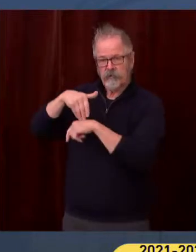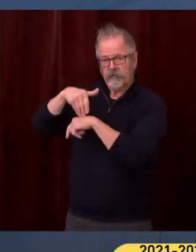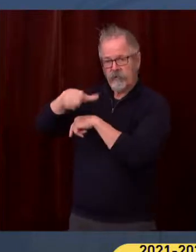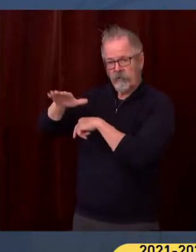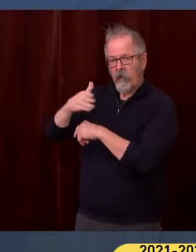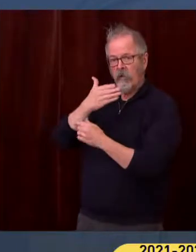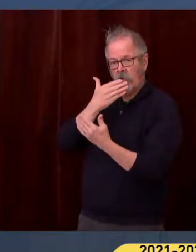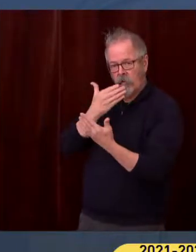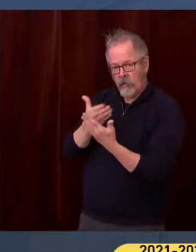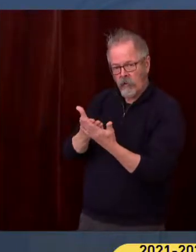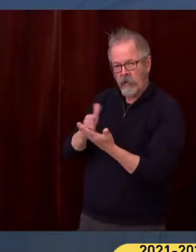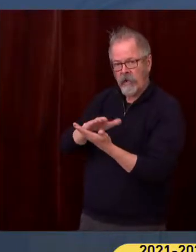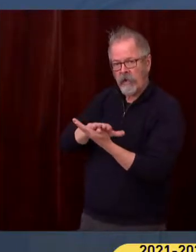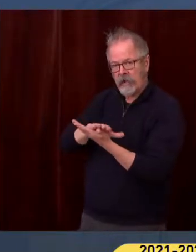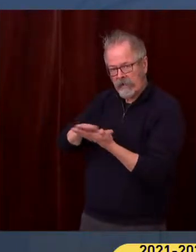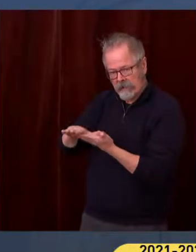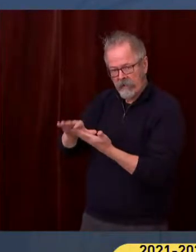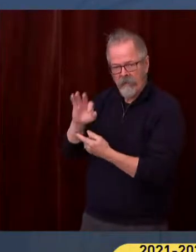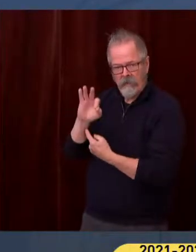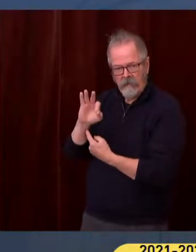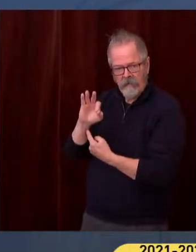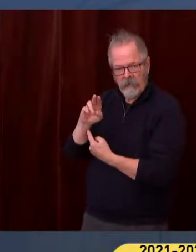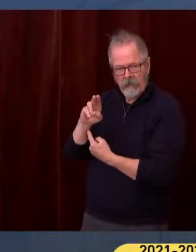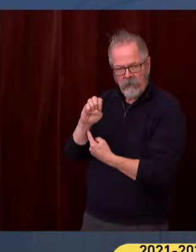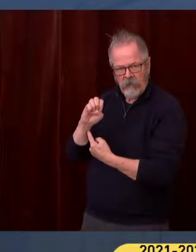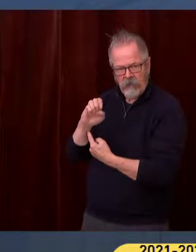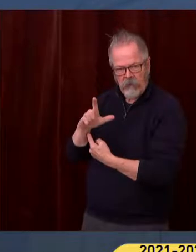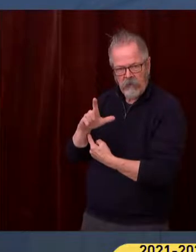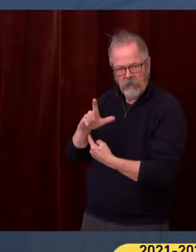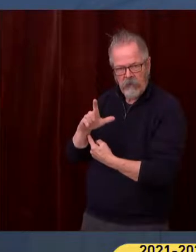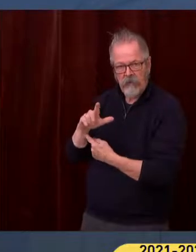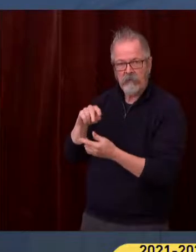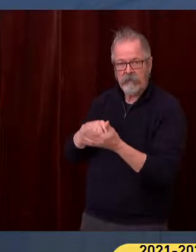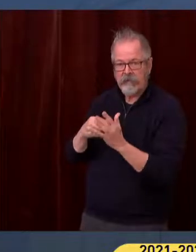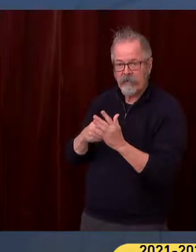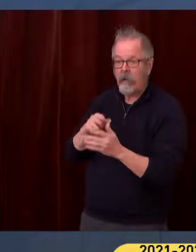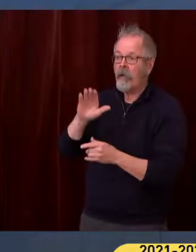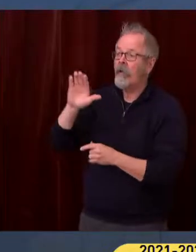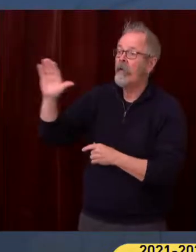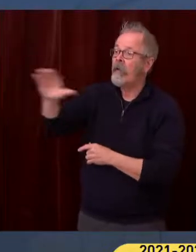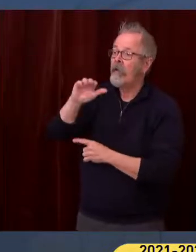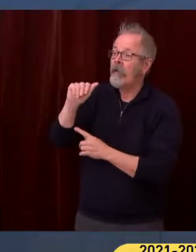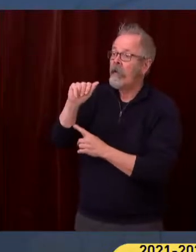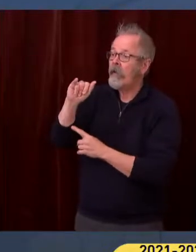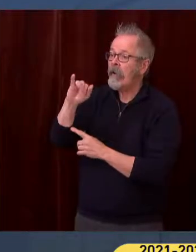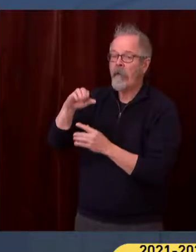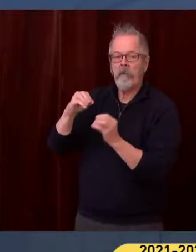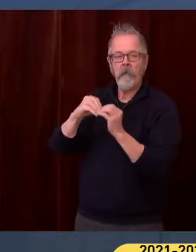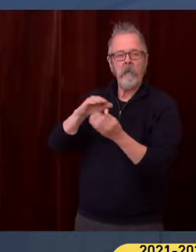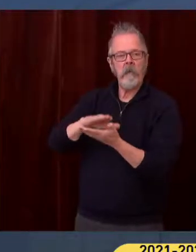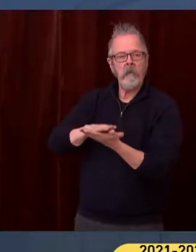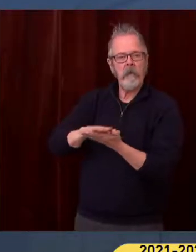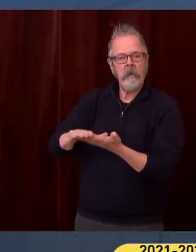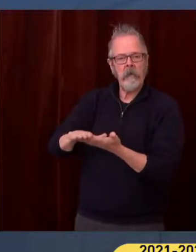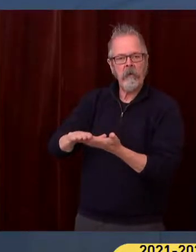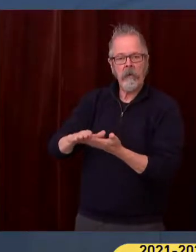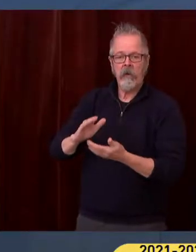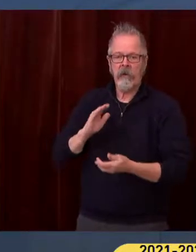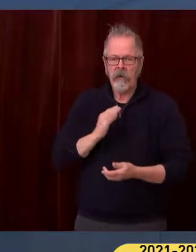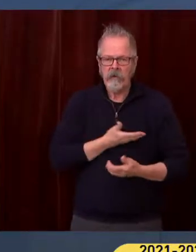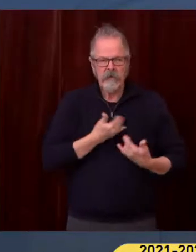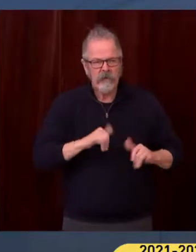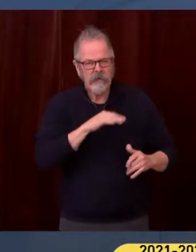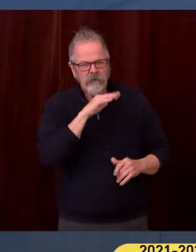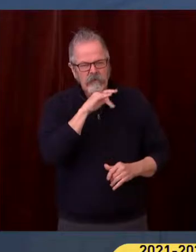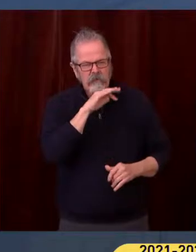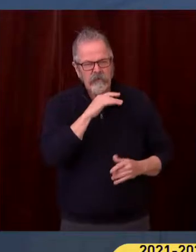ethanol or electricity used to power our vehicles is used in transportation in place of gasoline and diesel, not only are we